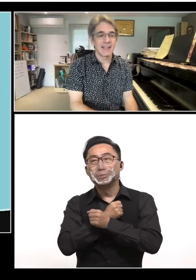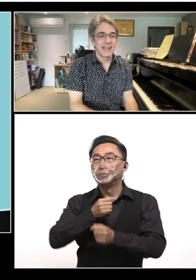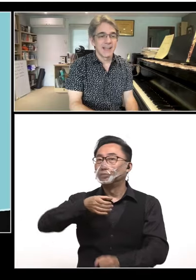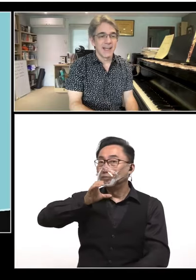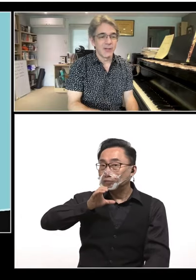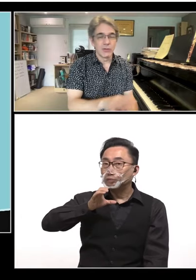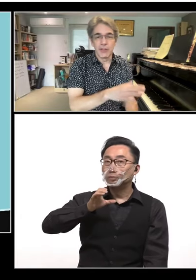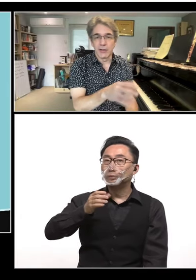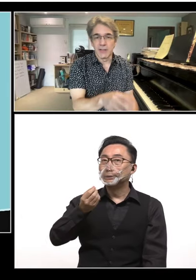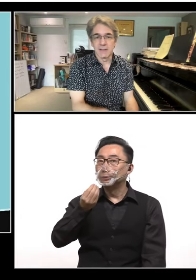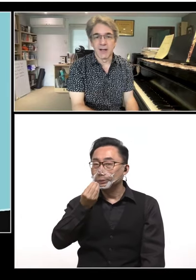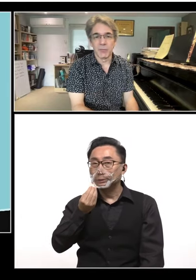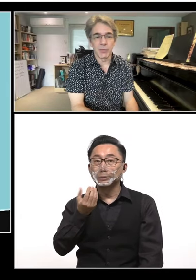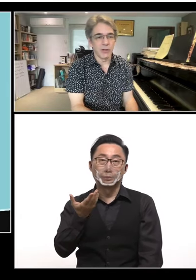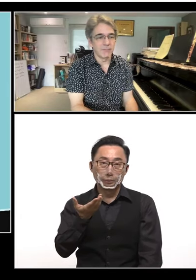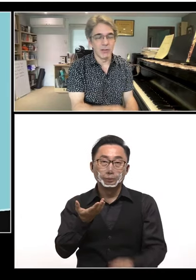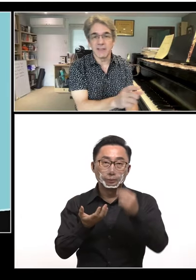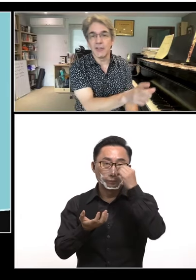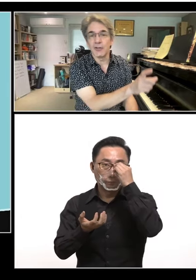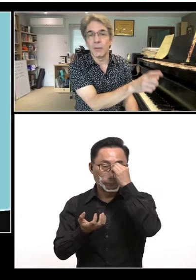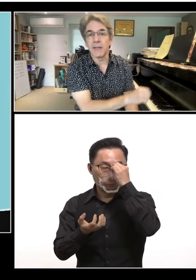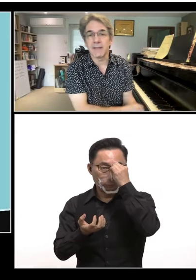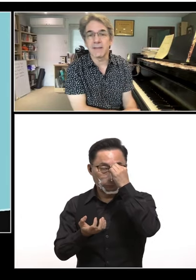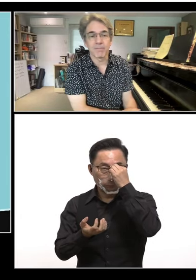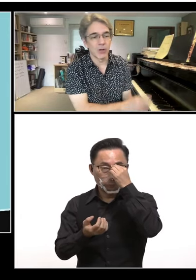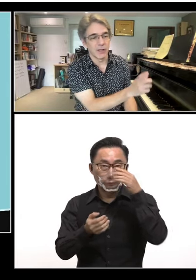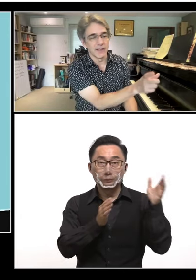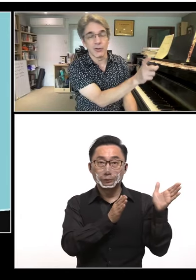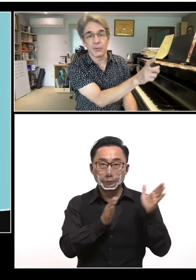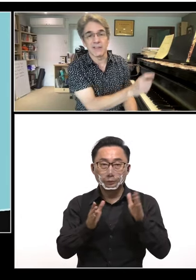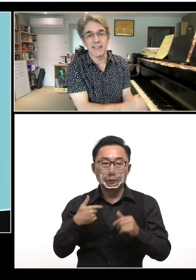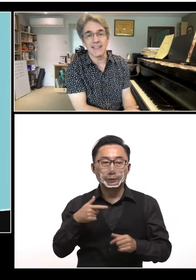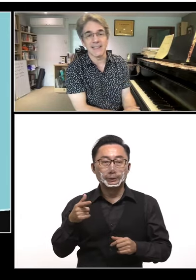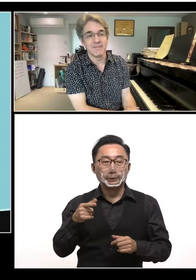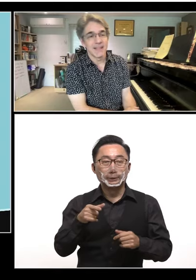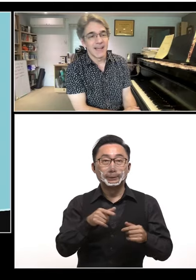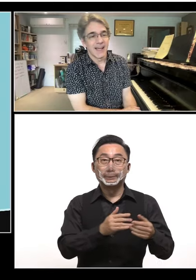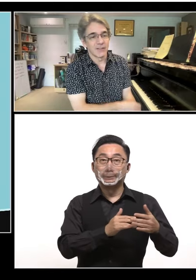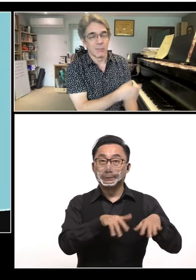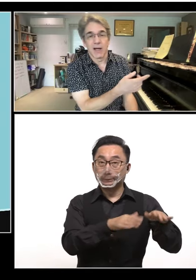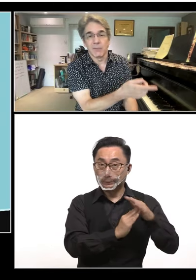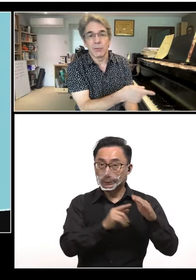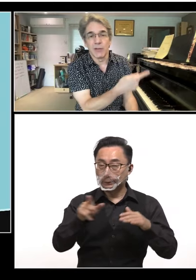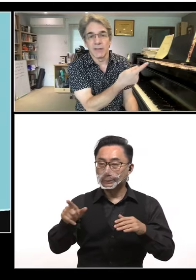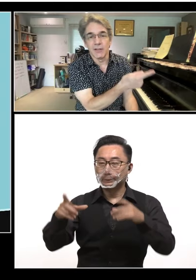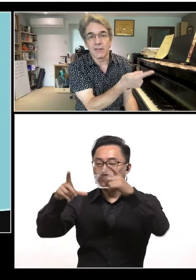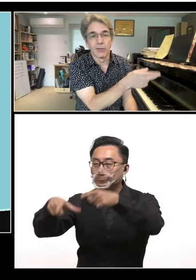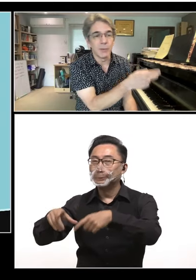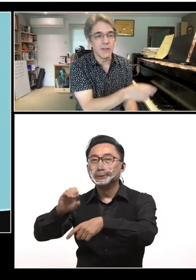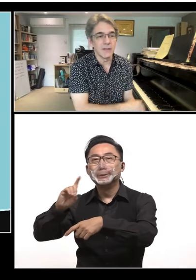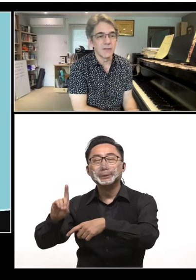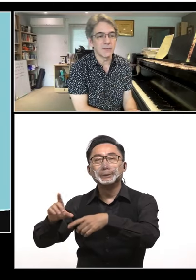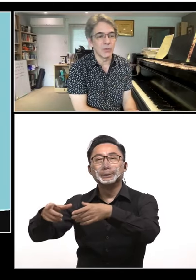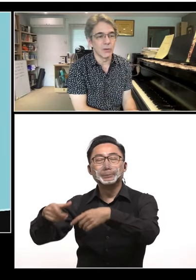snack. And usually during this time, we would listen to a piece, listen to a CD. And sometimes we would listen to